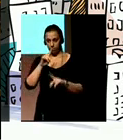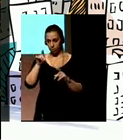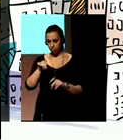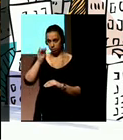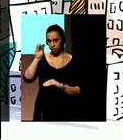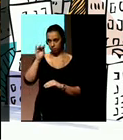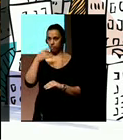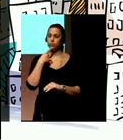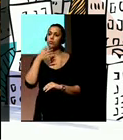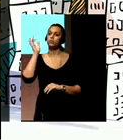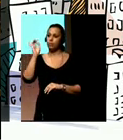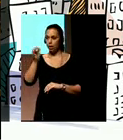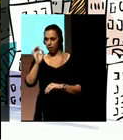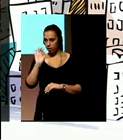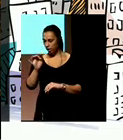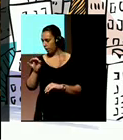In relation to this question,